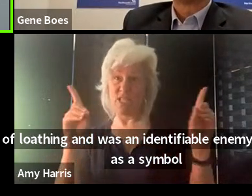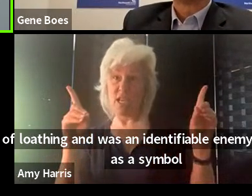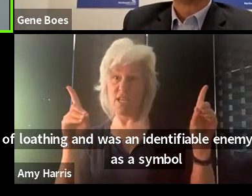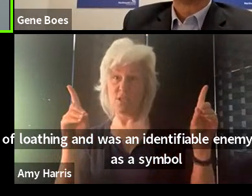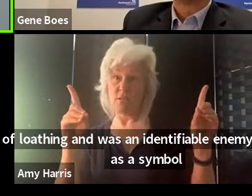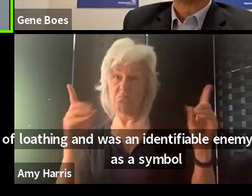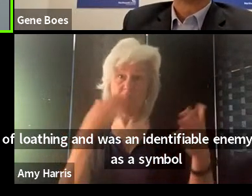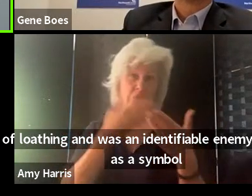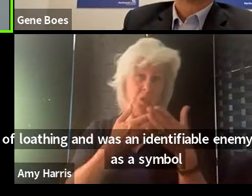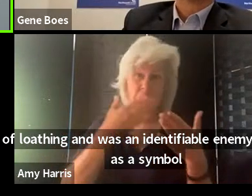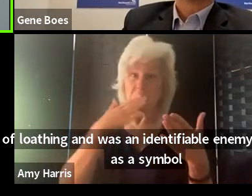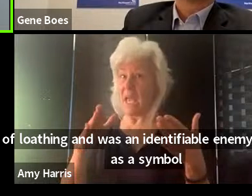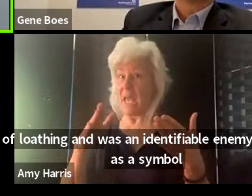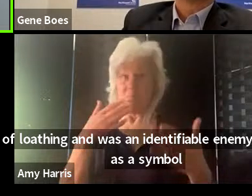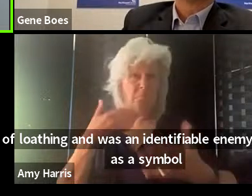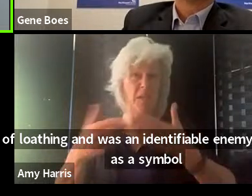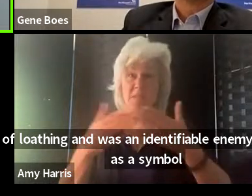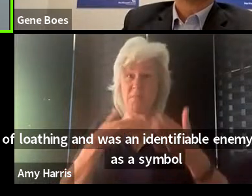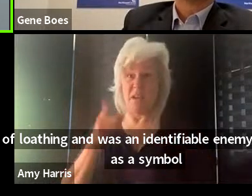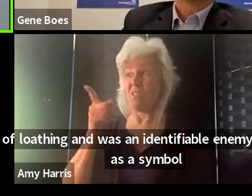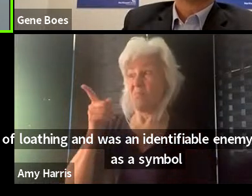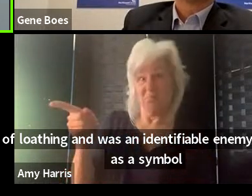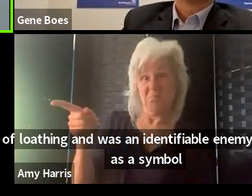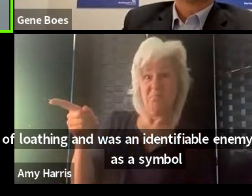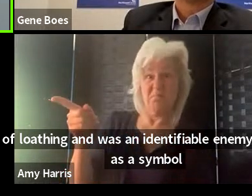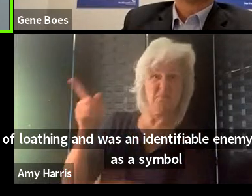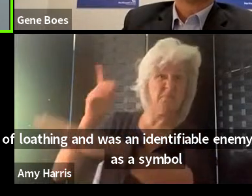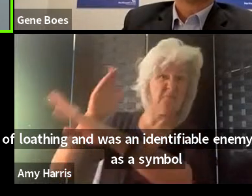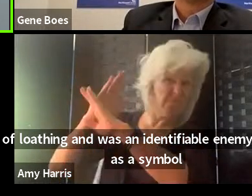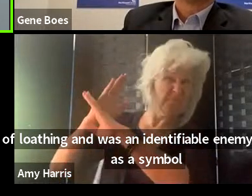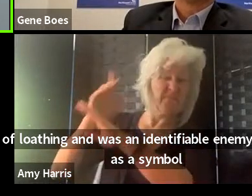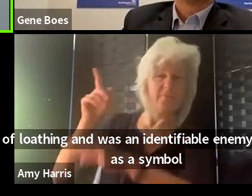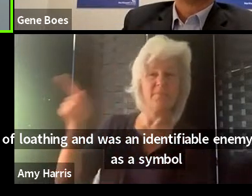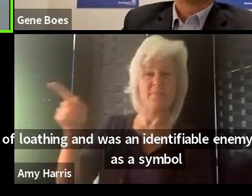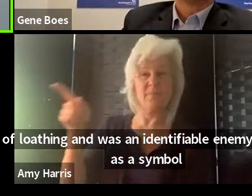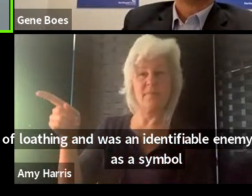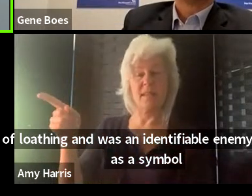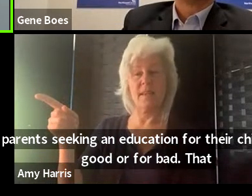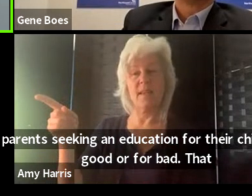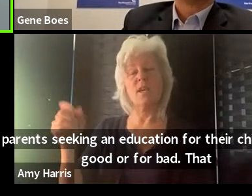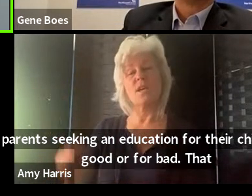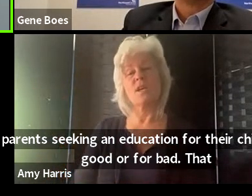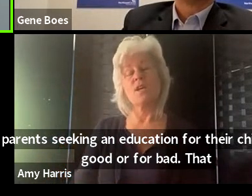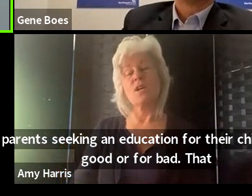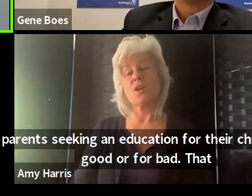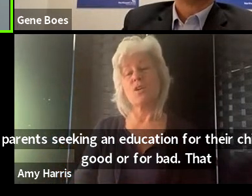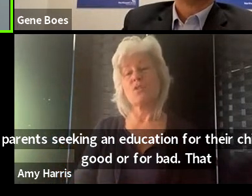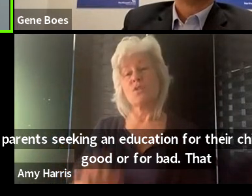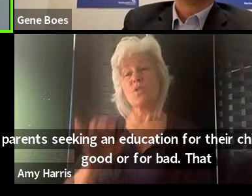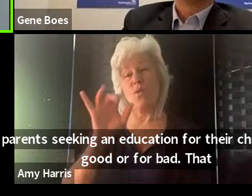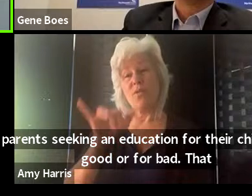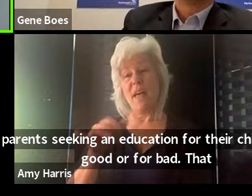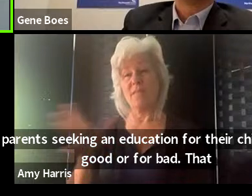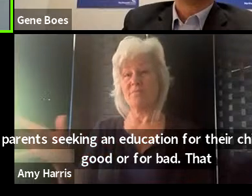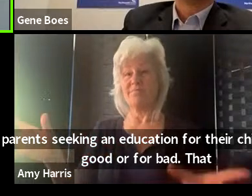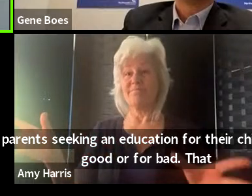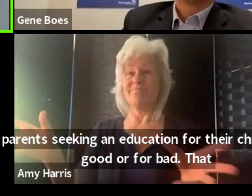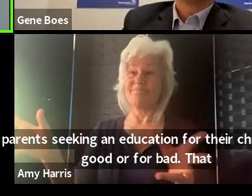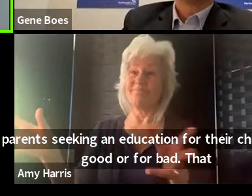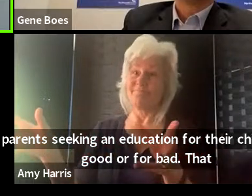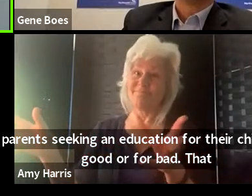for bad. That's what happened. And it's the cohesion of this